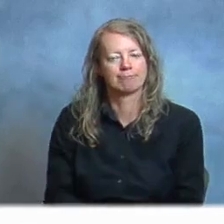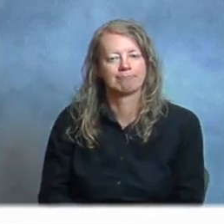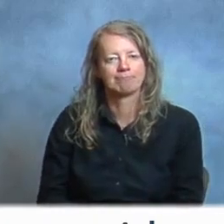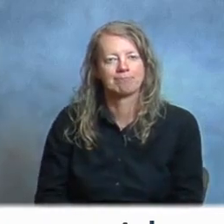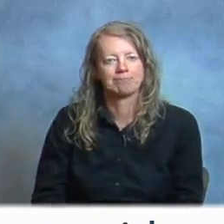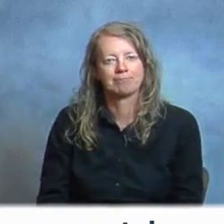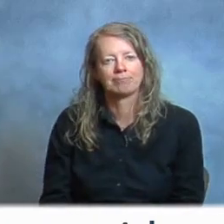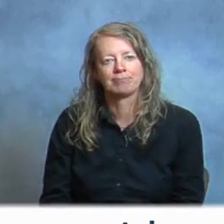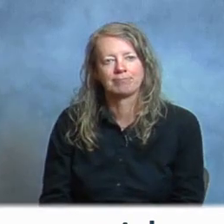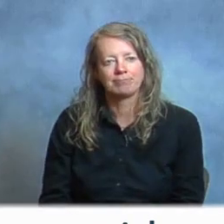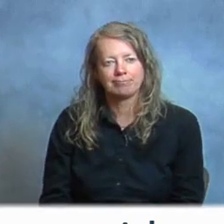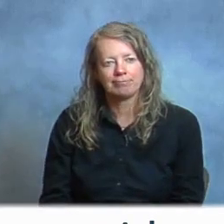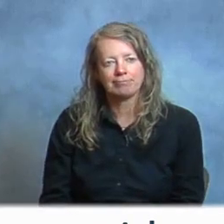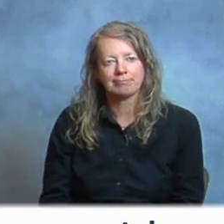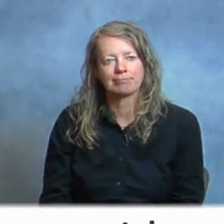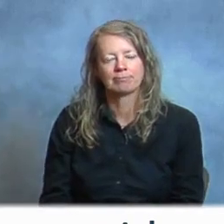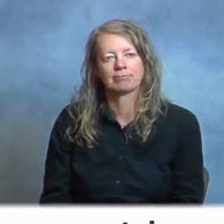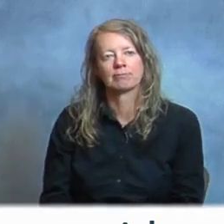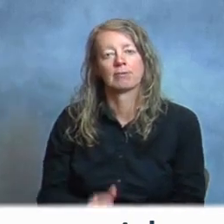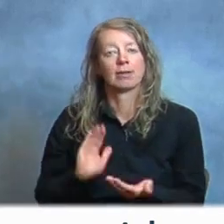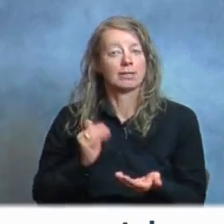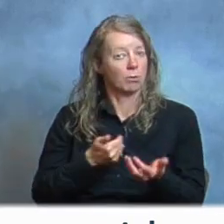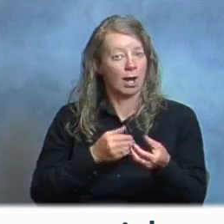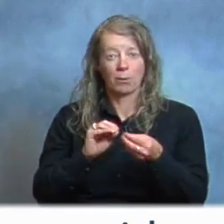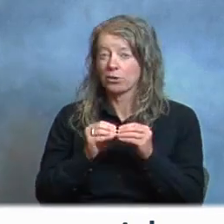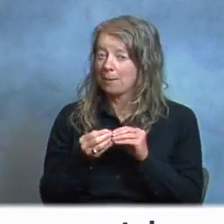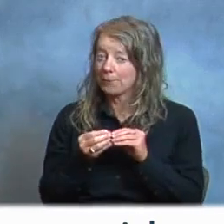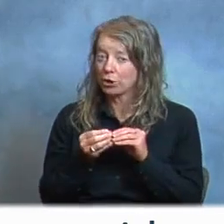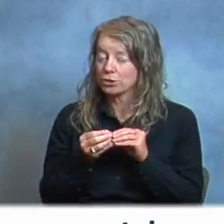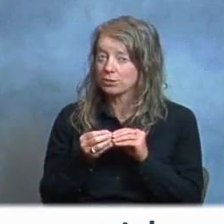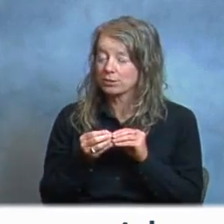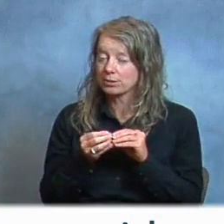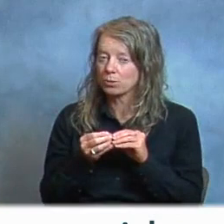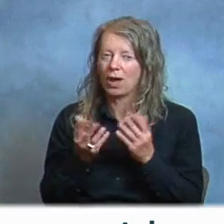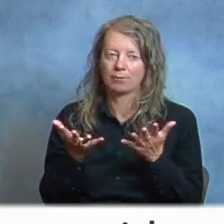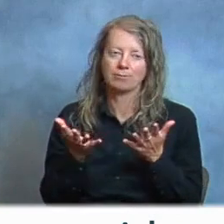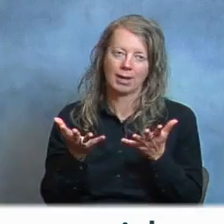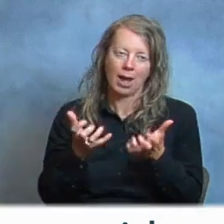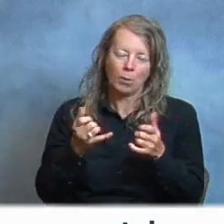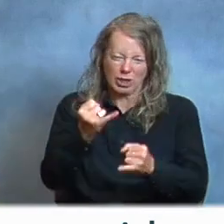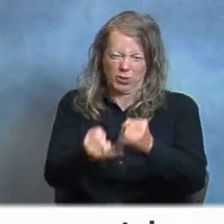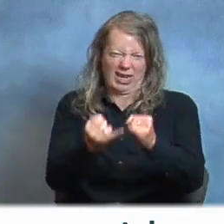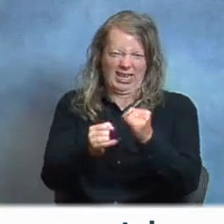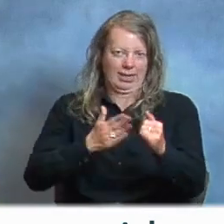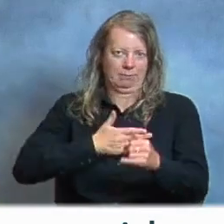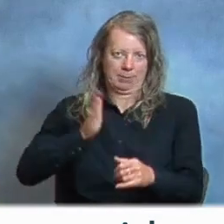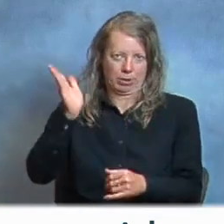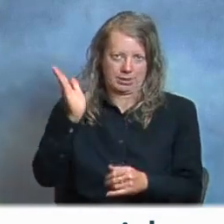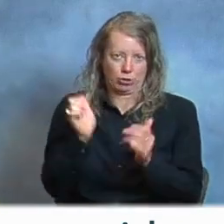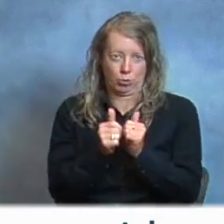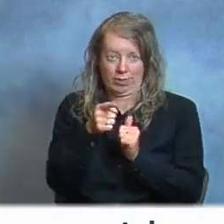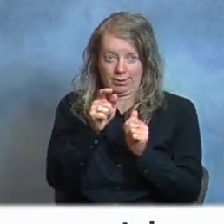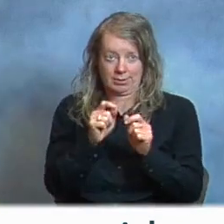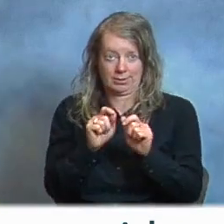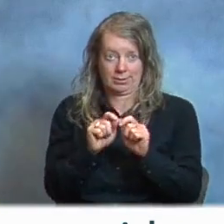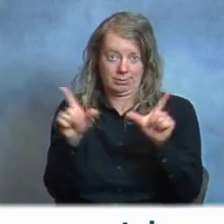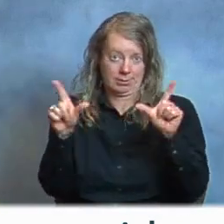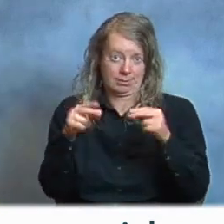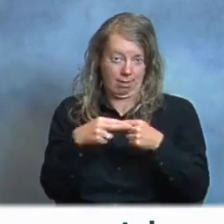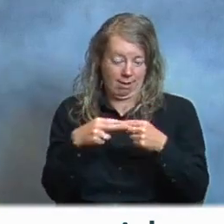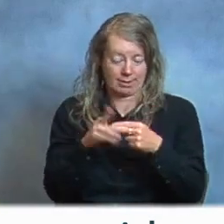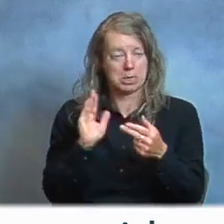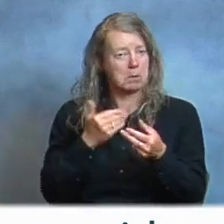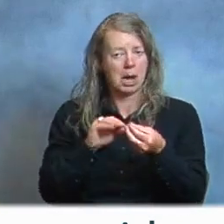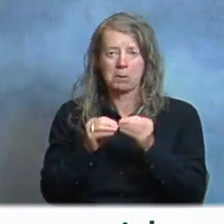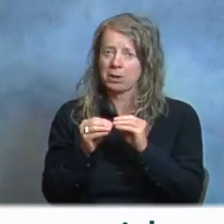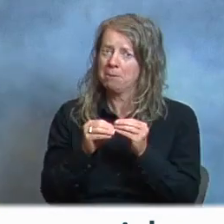Overall, our metrics are, and so I just wanted to end with this slide and say that overall our metrics are